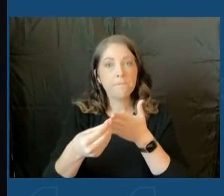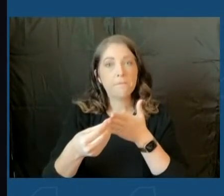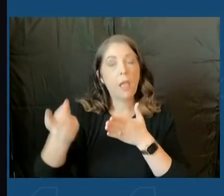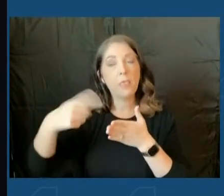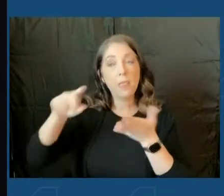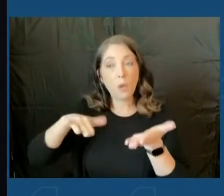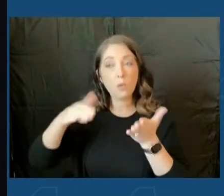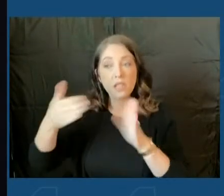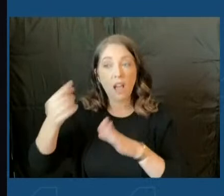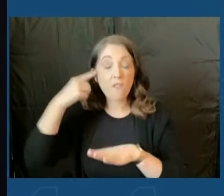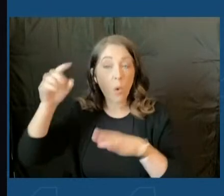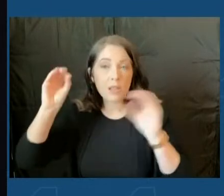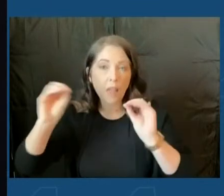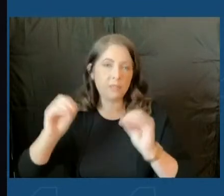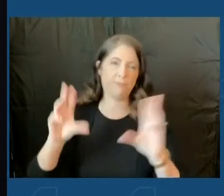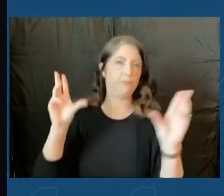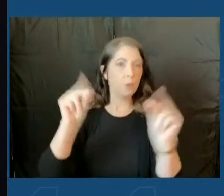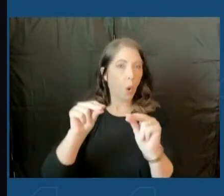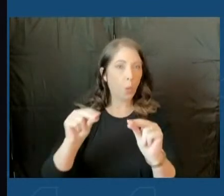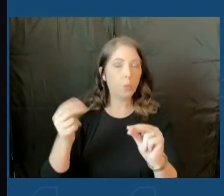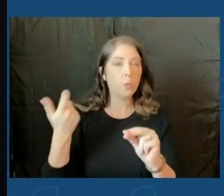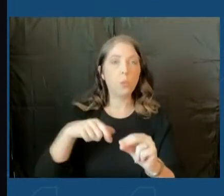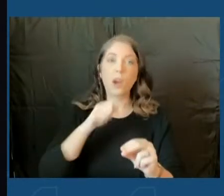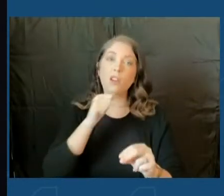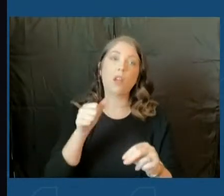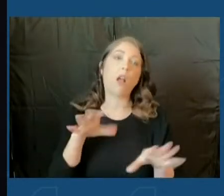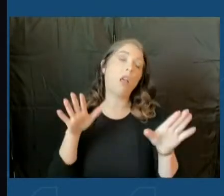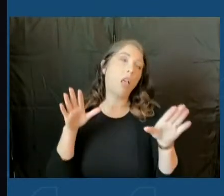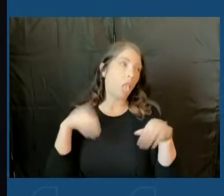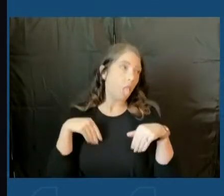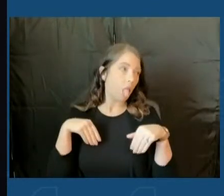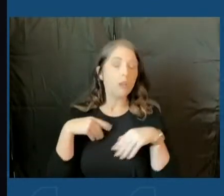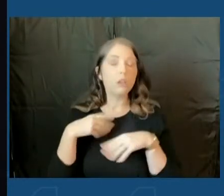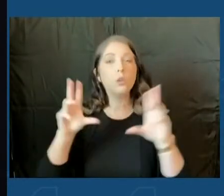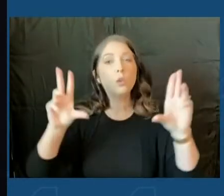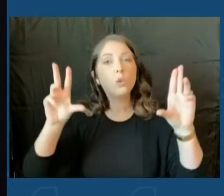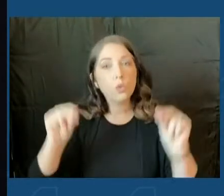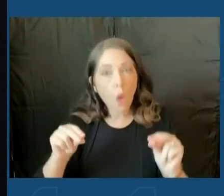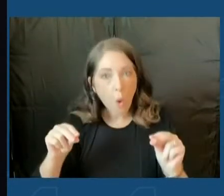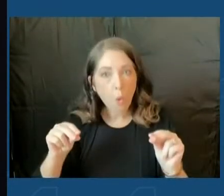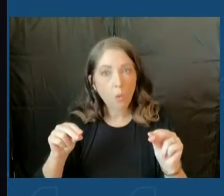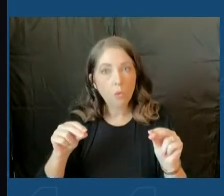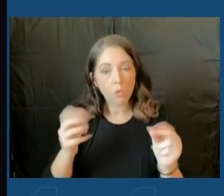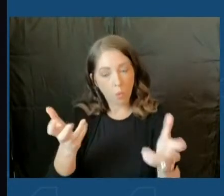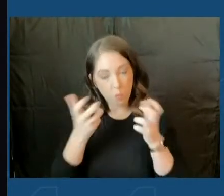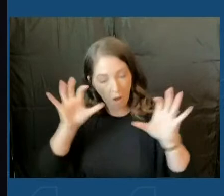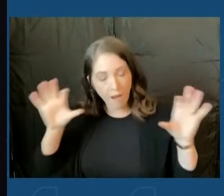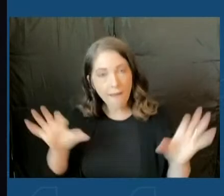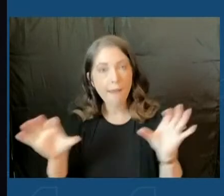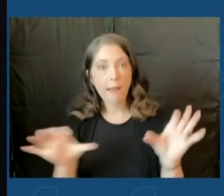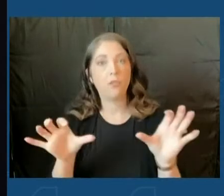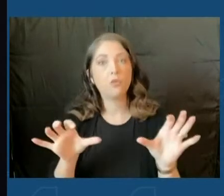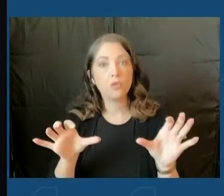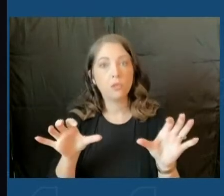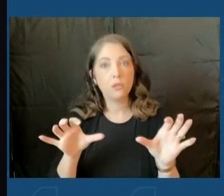We will not grow complacent. We will not grow numb. We'll not tolerate inaction and be content any longer.